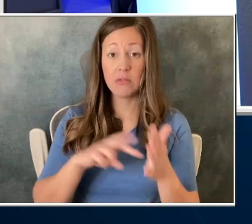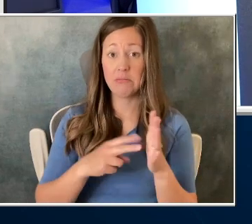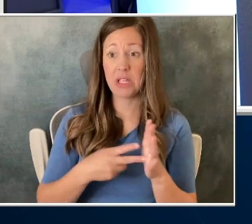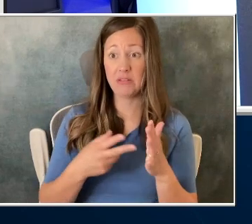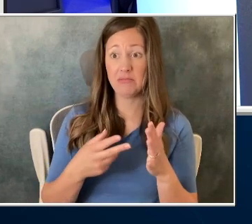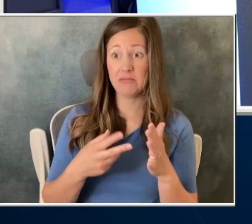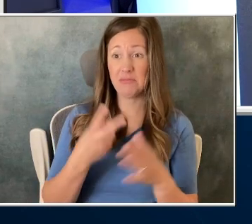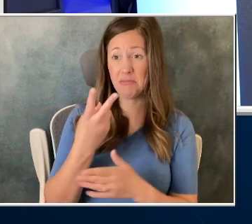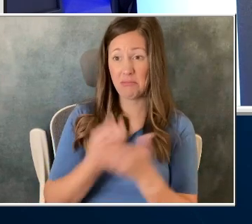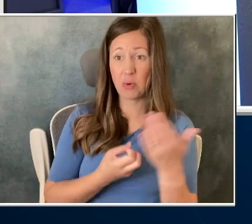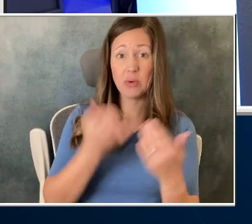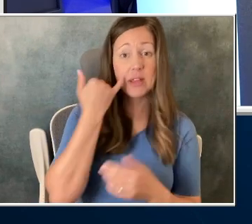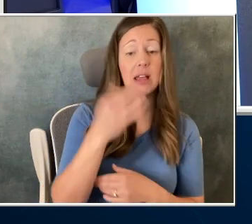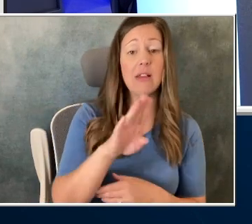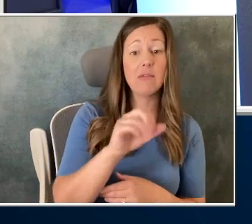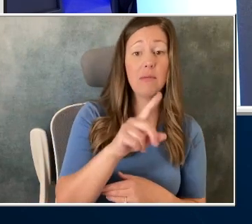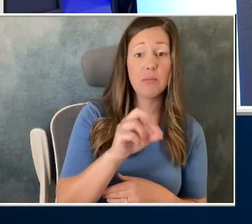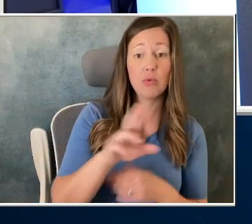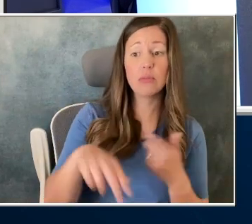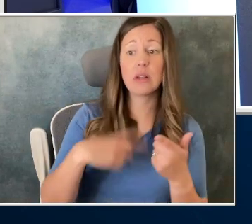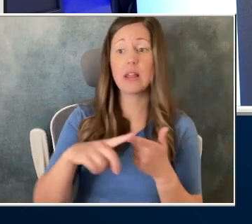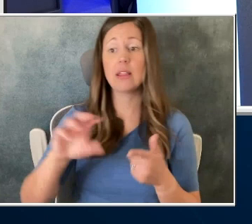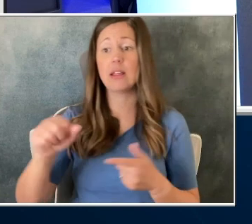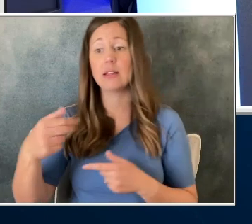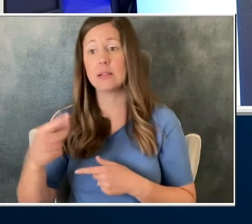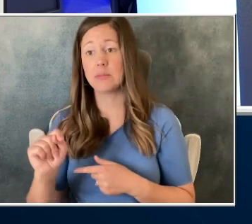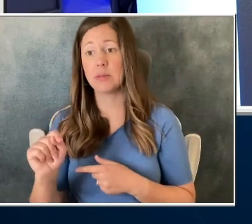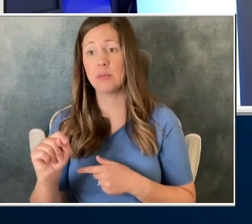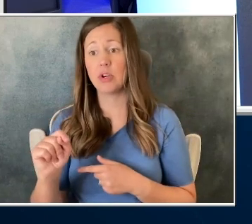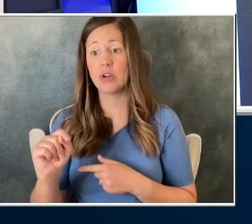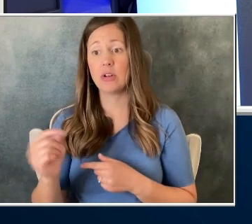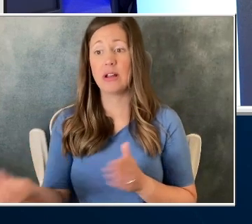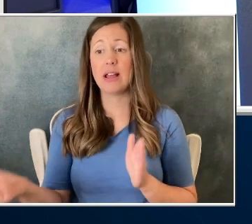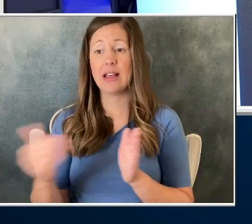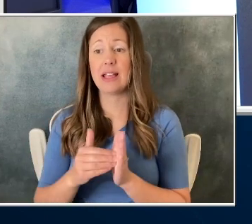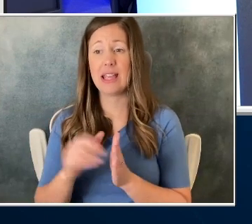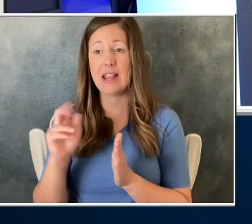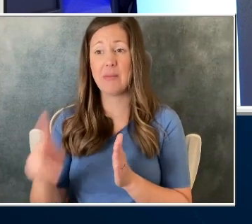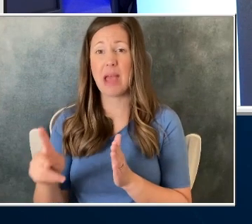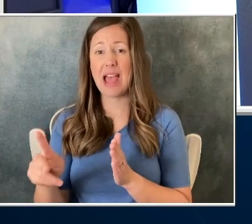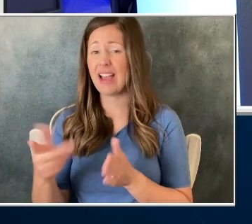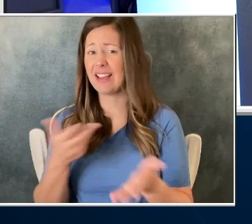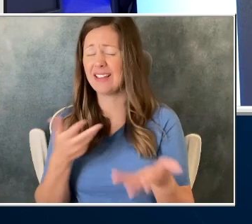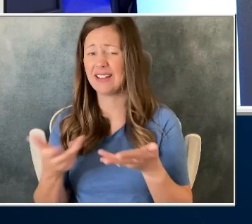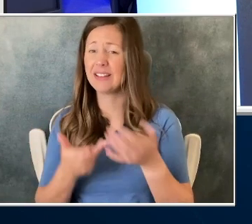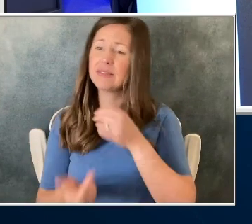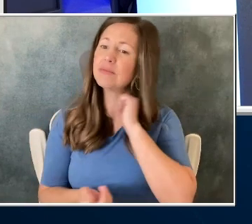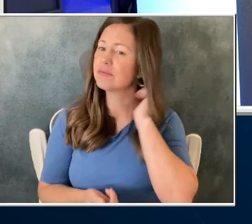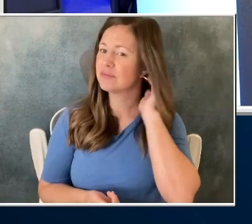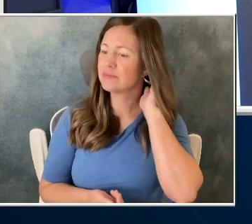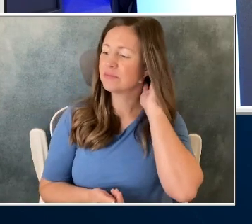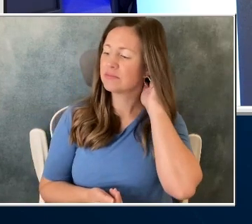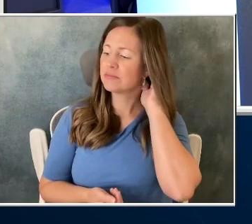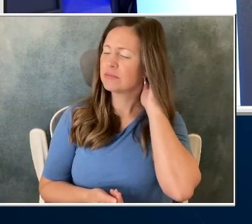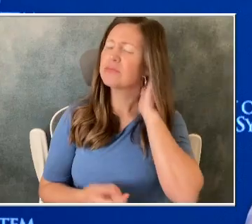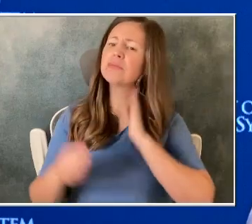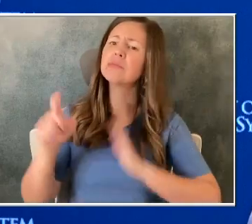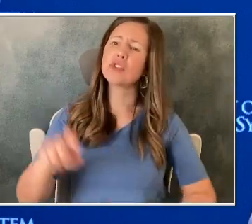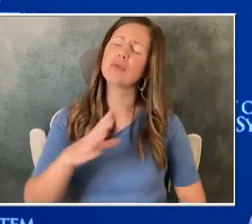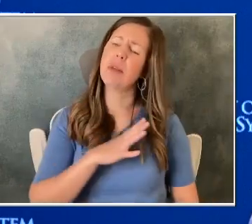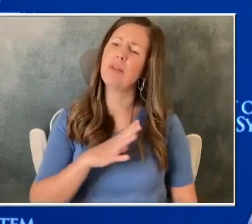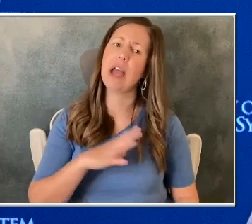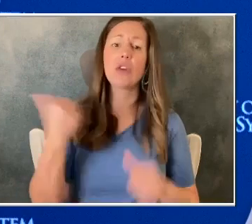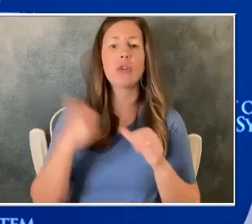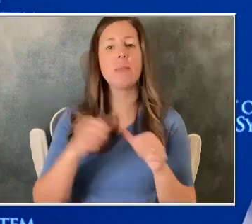if they get the booster and then in September they go for the monovalent? There shouldn't be. Remember, for the